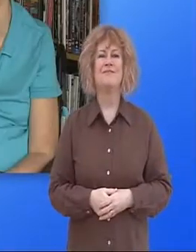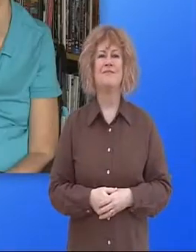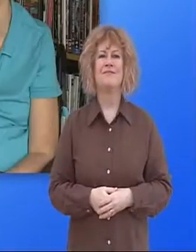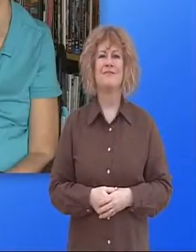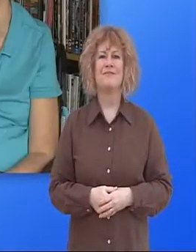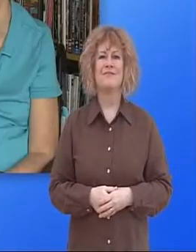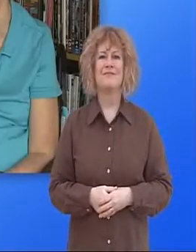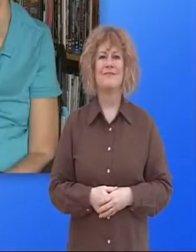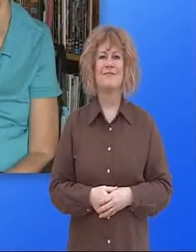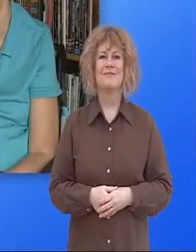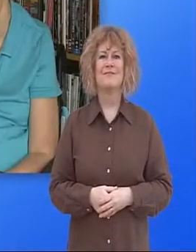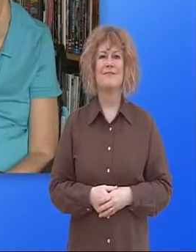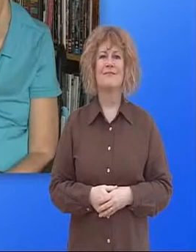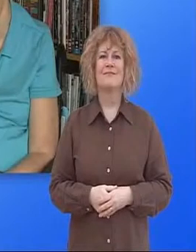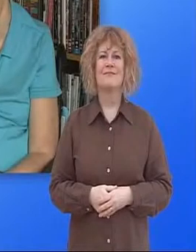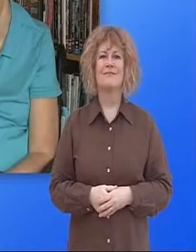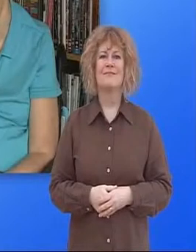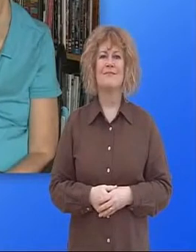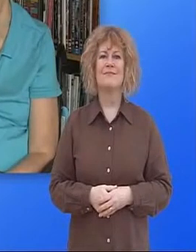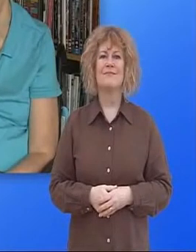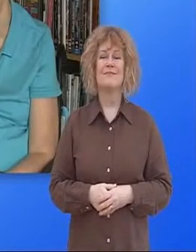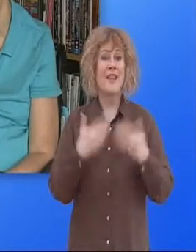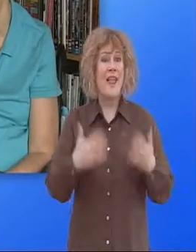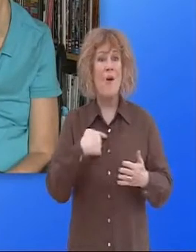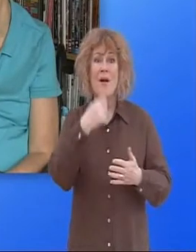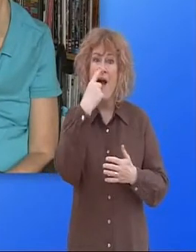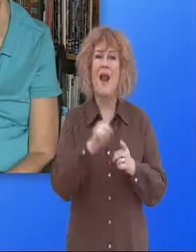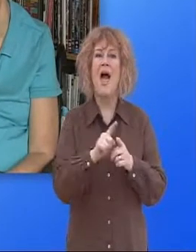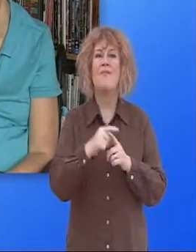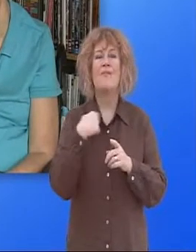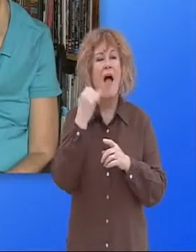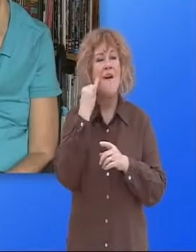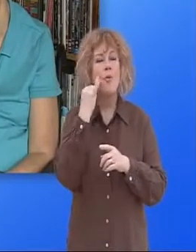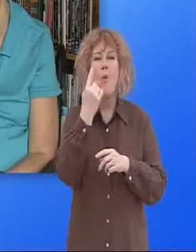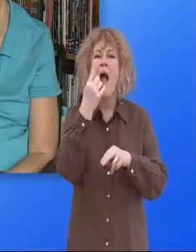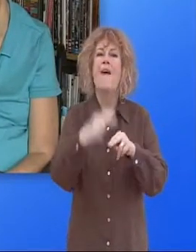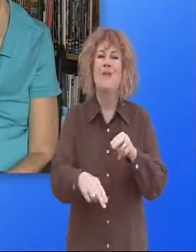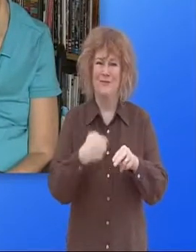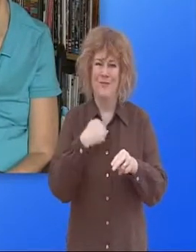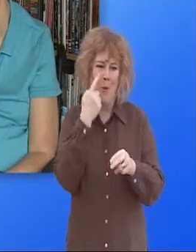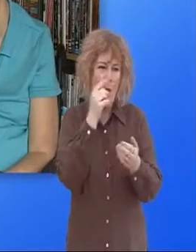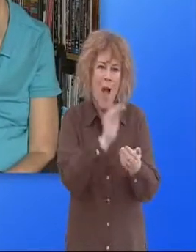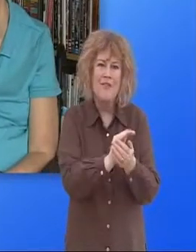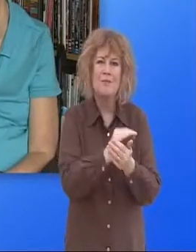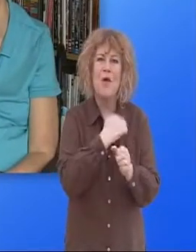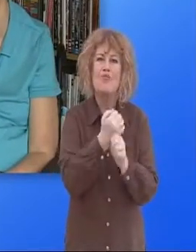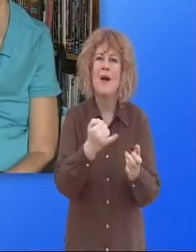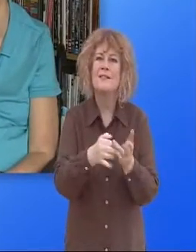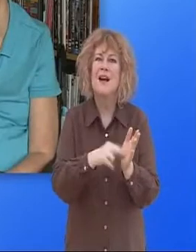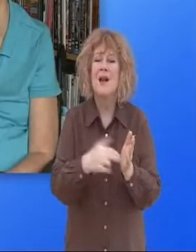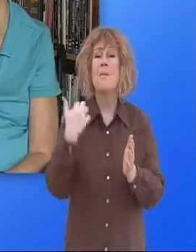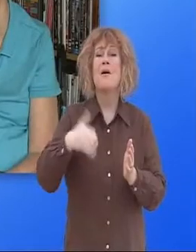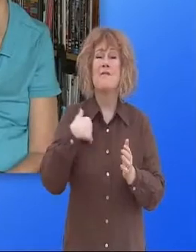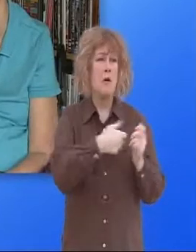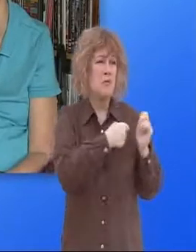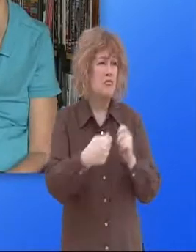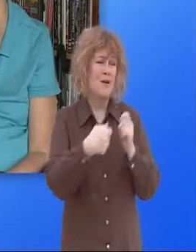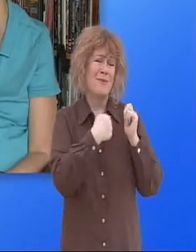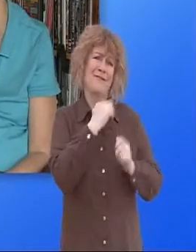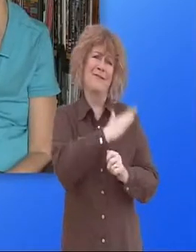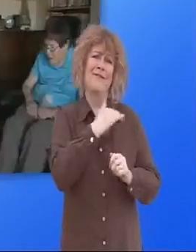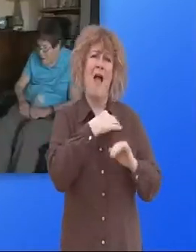than the things that I've got to do. So I'm actually going to be able to, for example, I'm going to be able to look